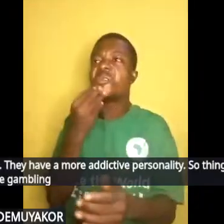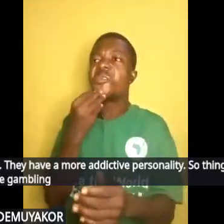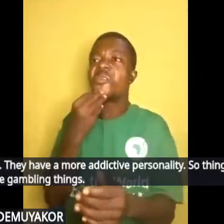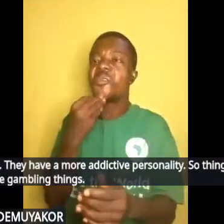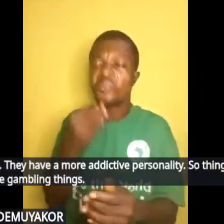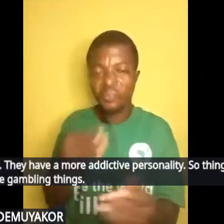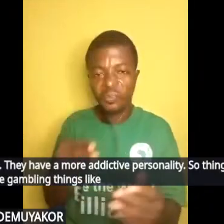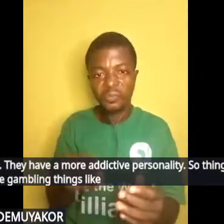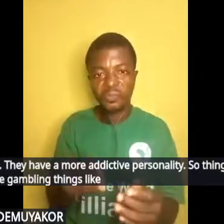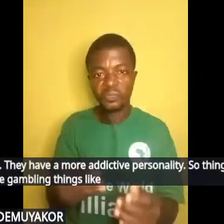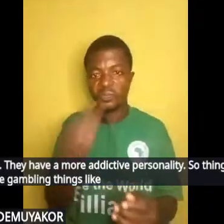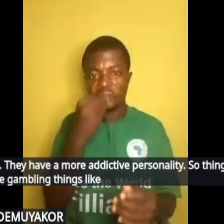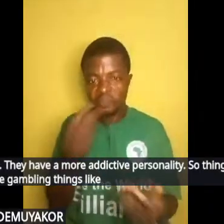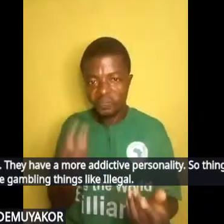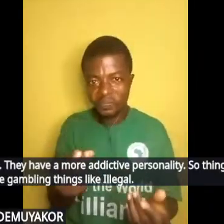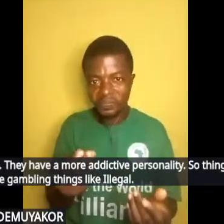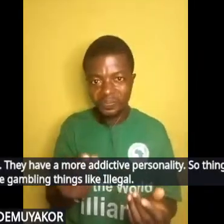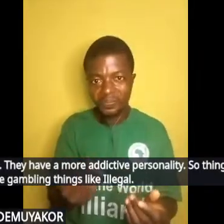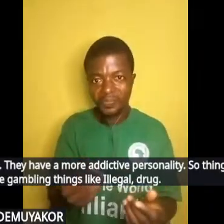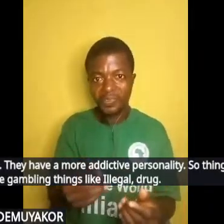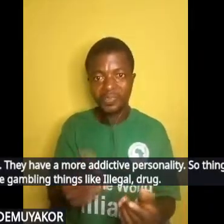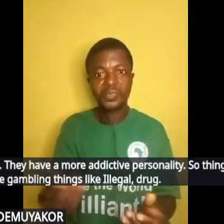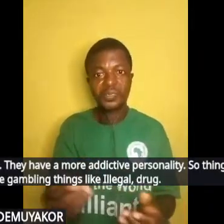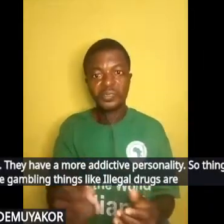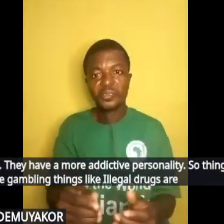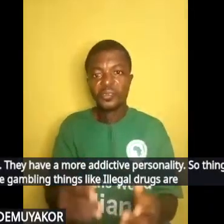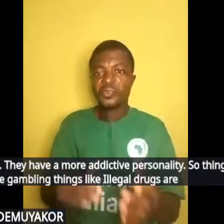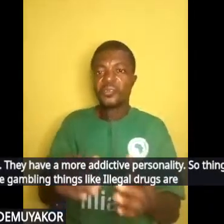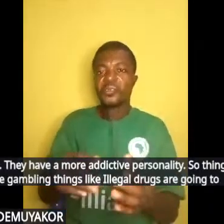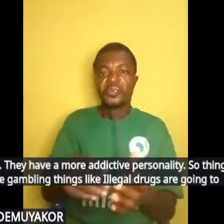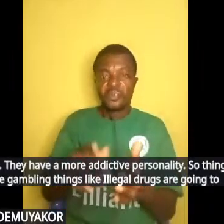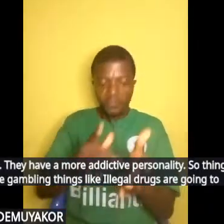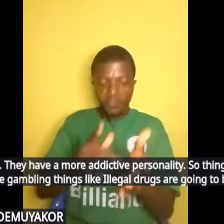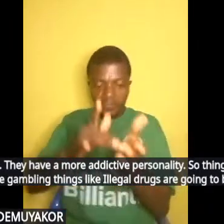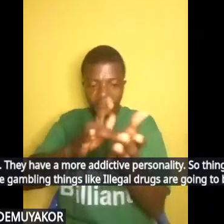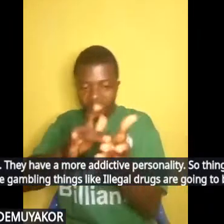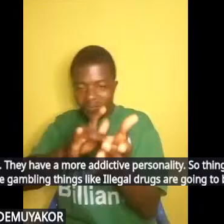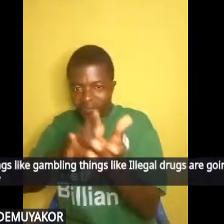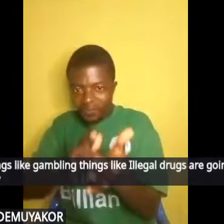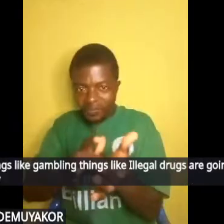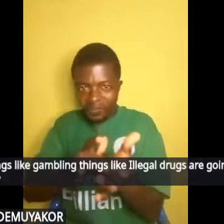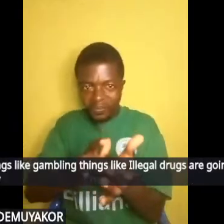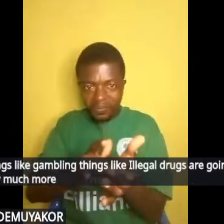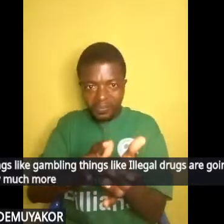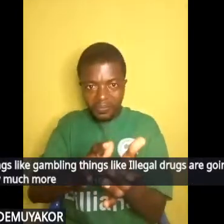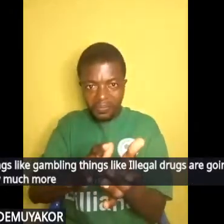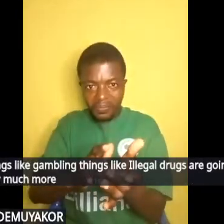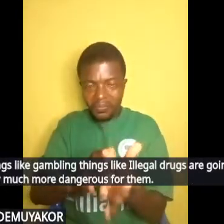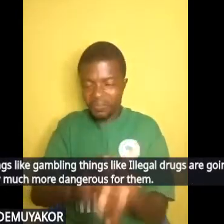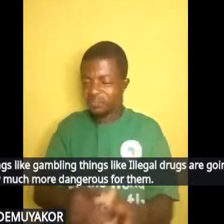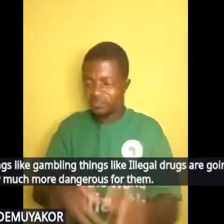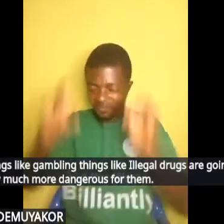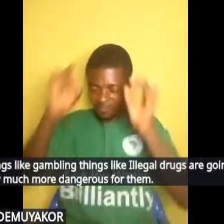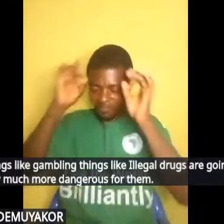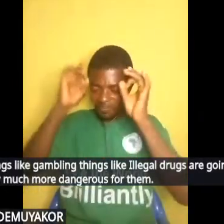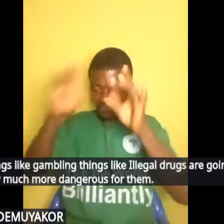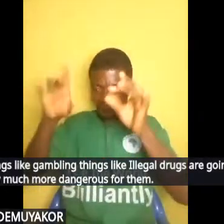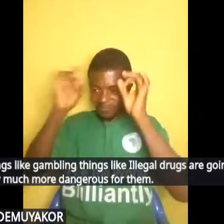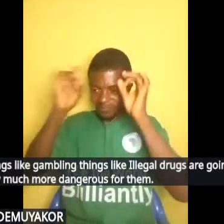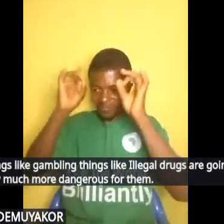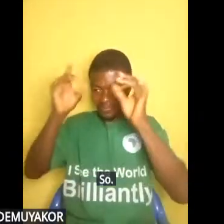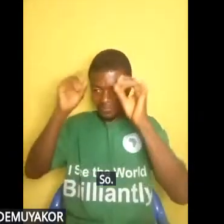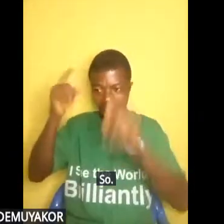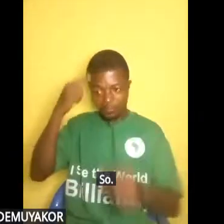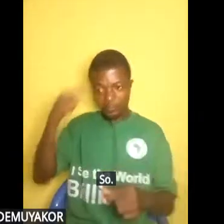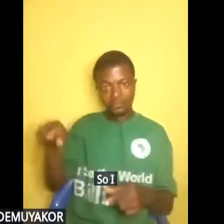like illegal drugs are going to be potentially much more dangerous for them. So I